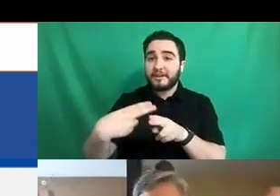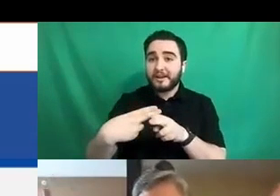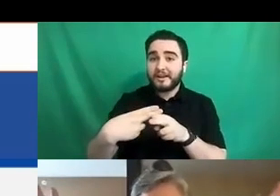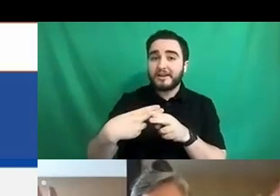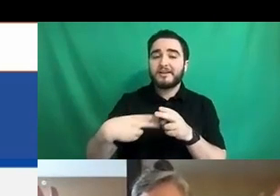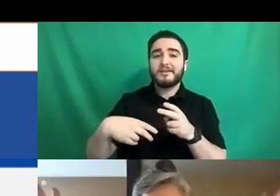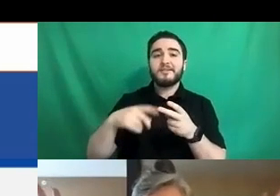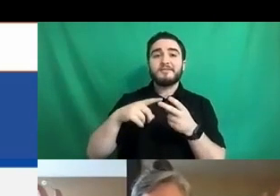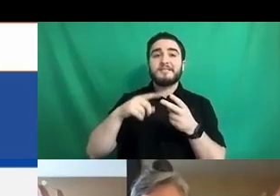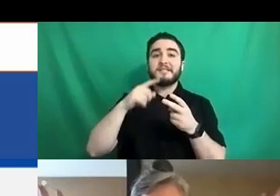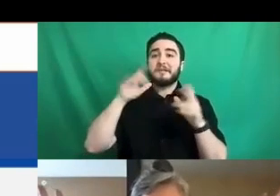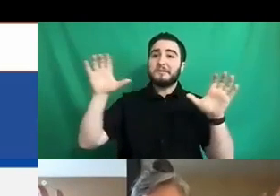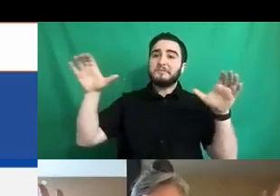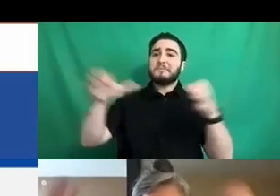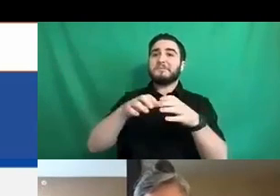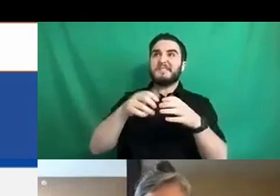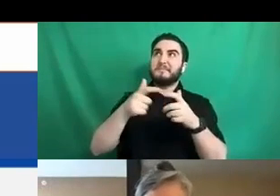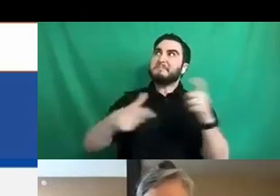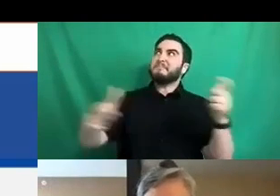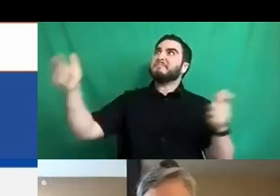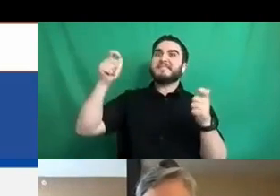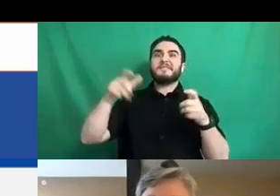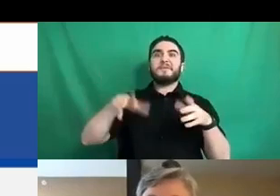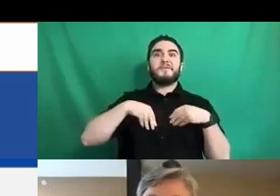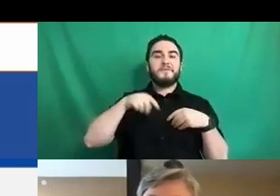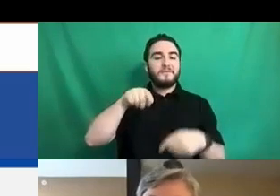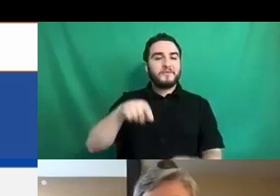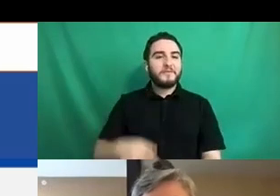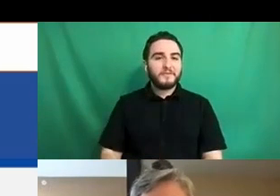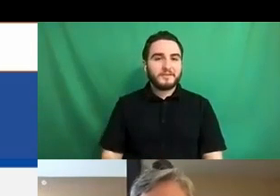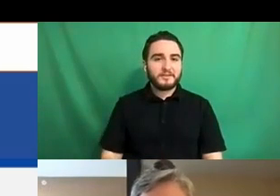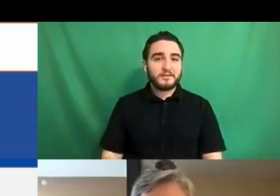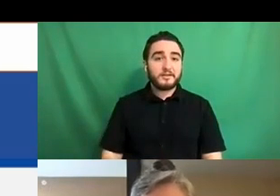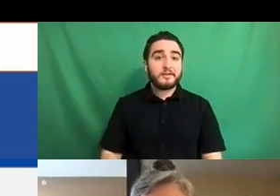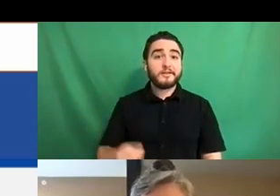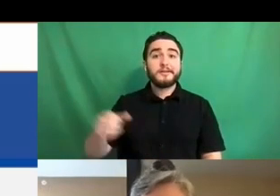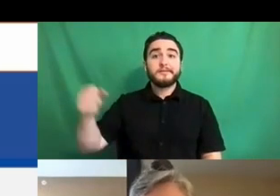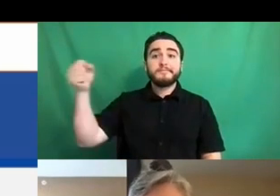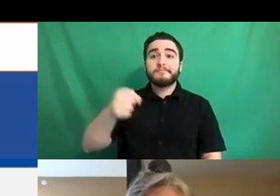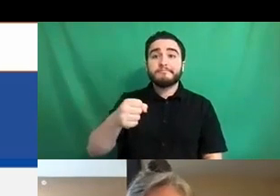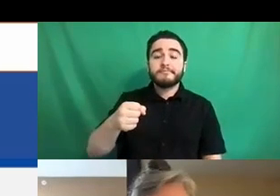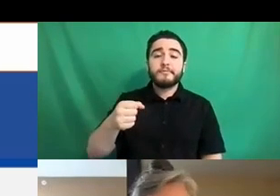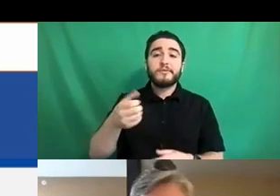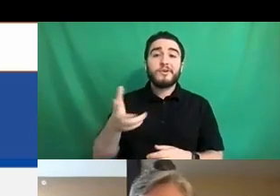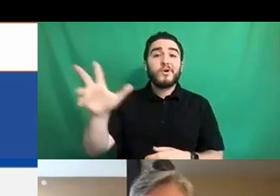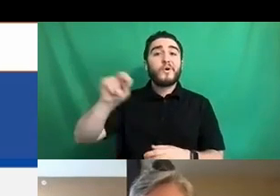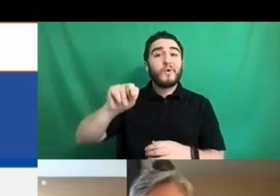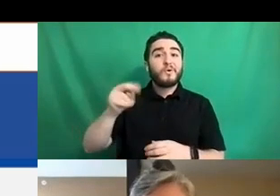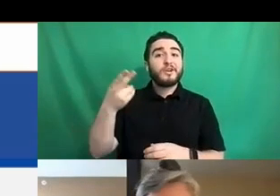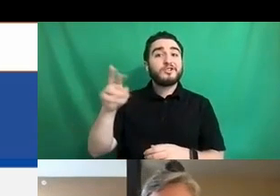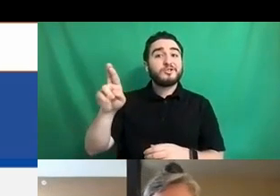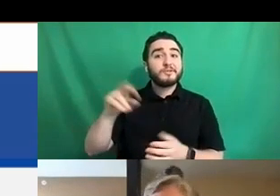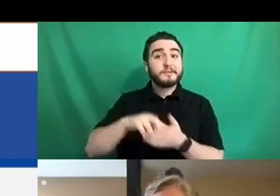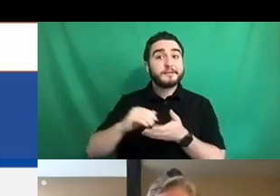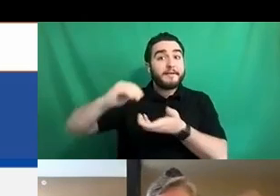this enormous conglomerate owns them now. And they brought in their own HR department. So we lost all of our partners.